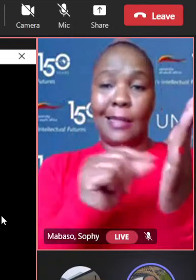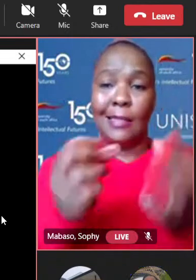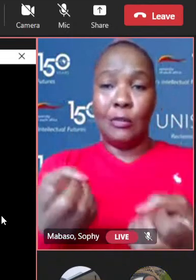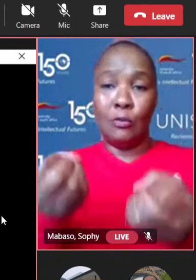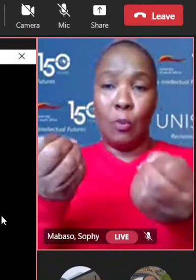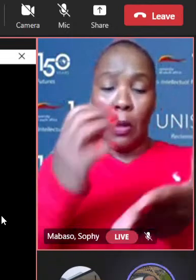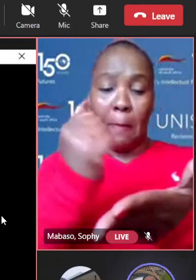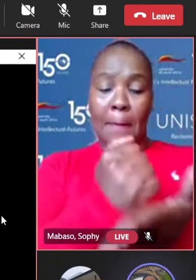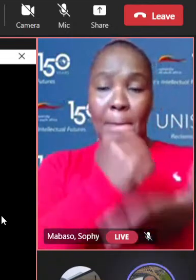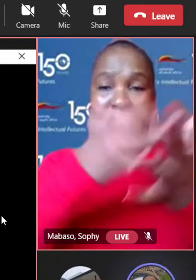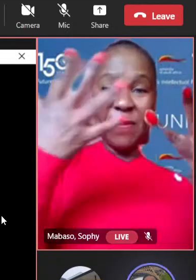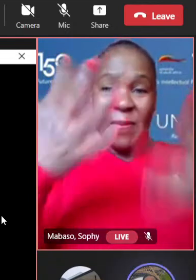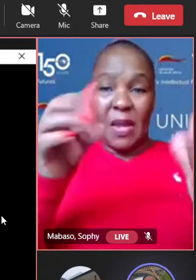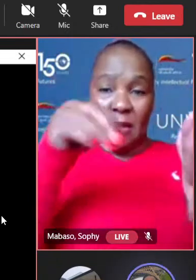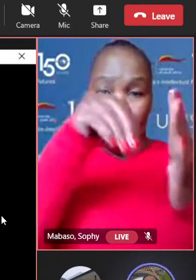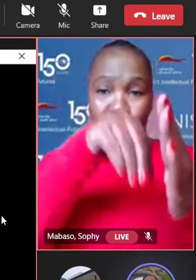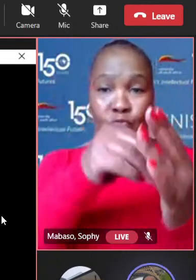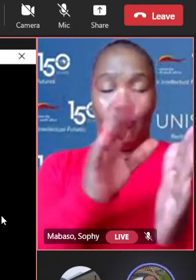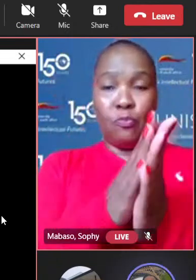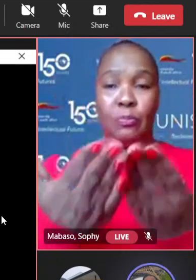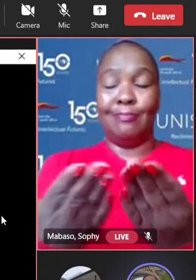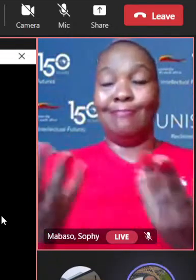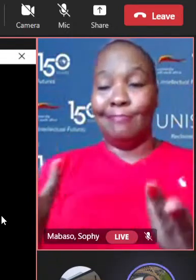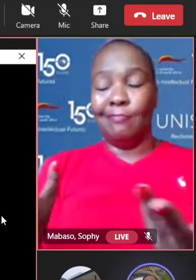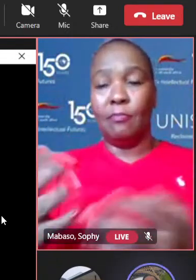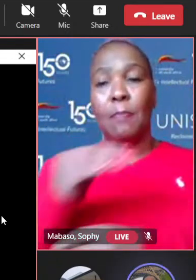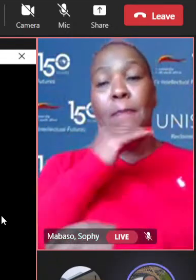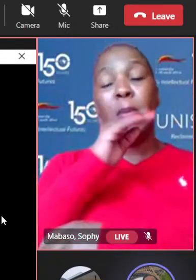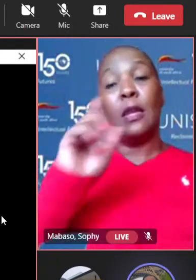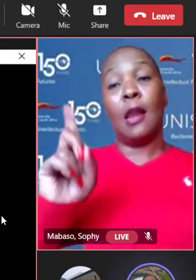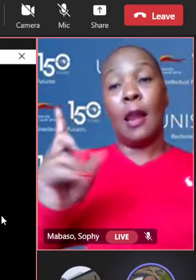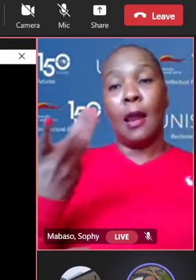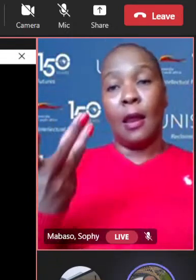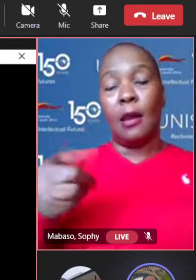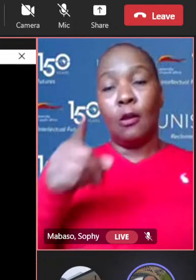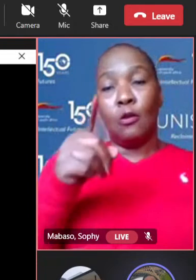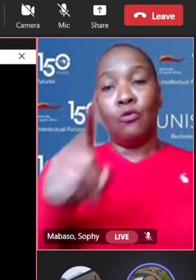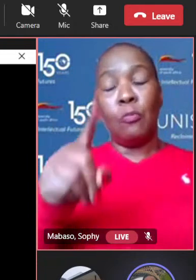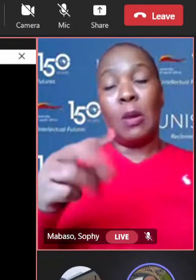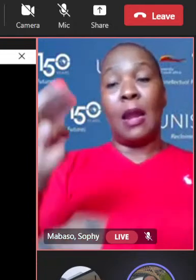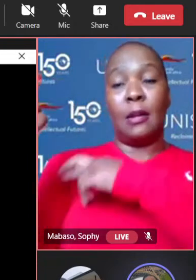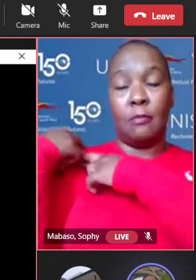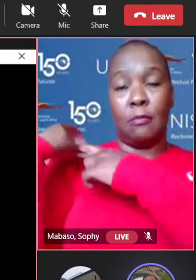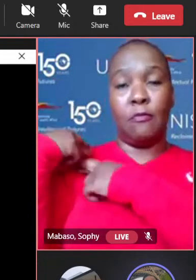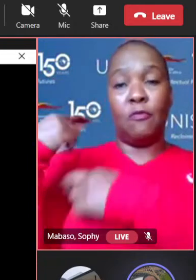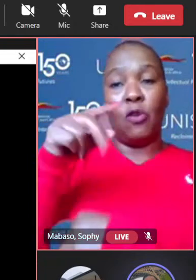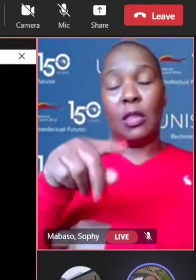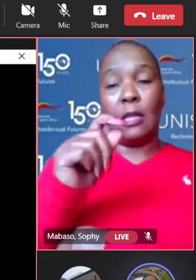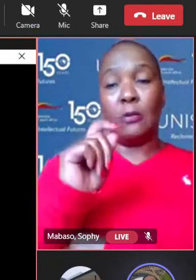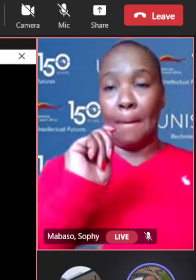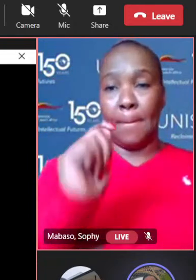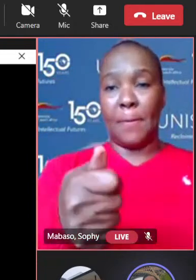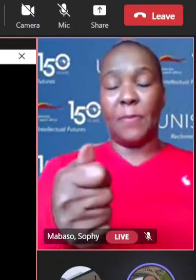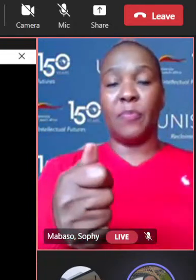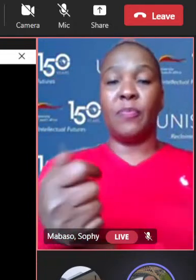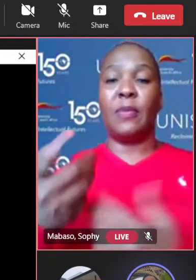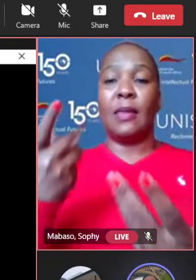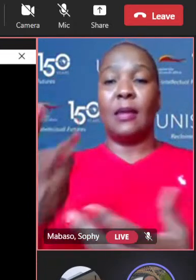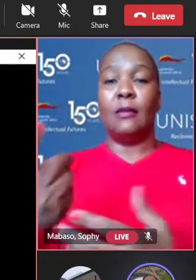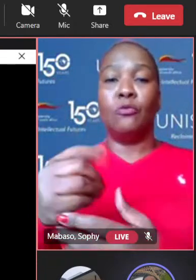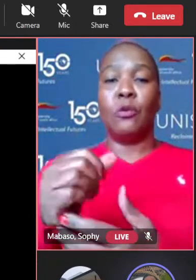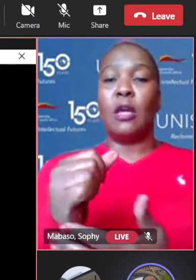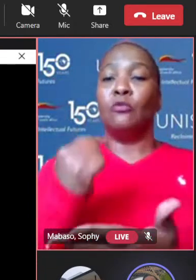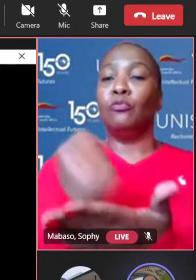book, then you'll be liable for the fine. Books may not be posted in the assignment